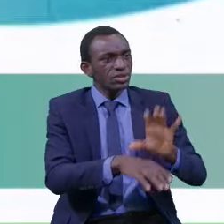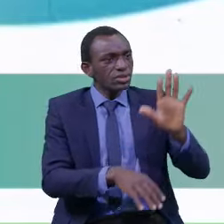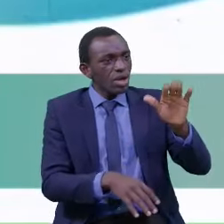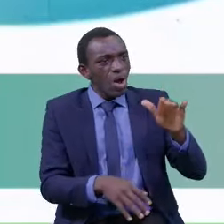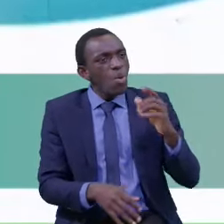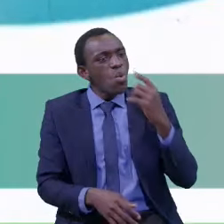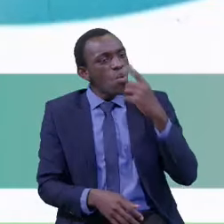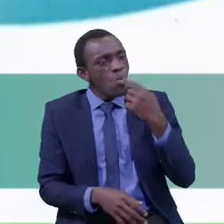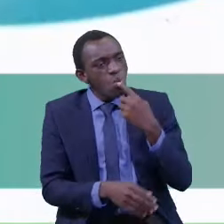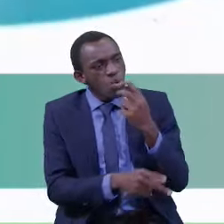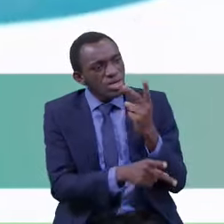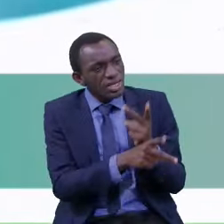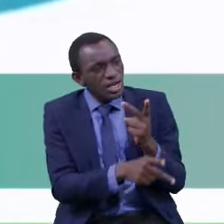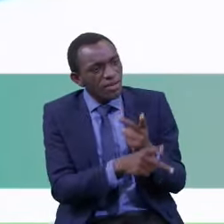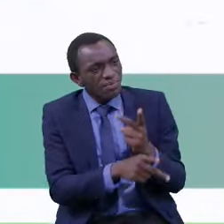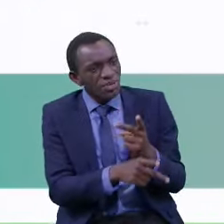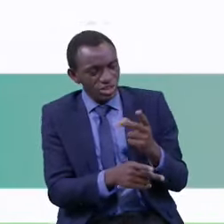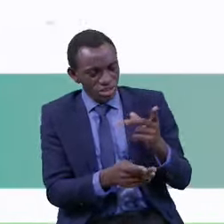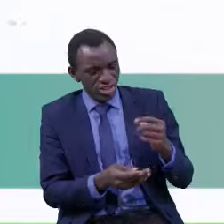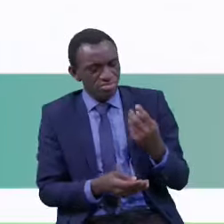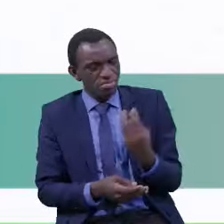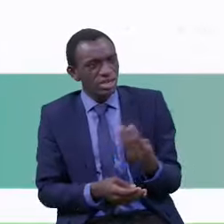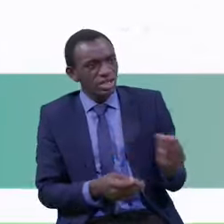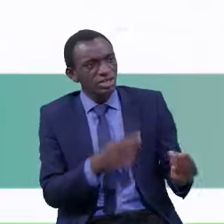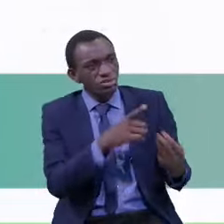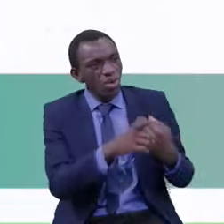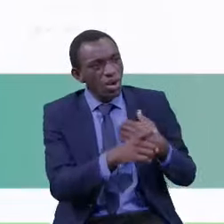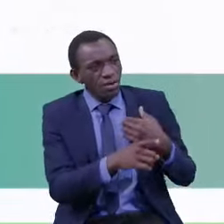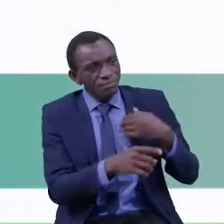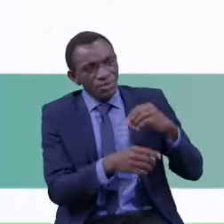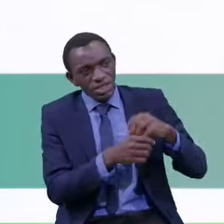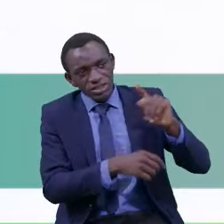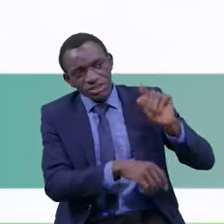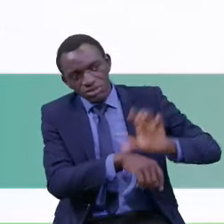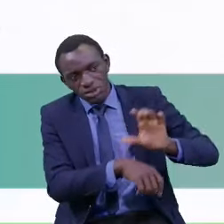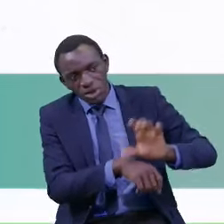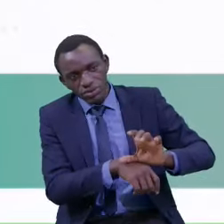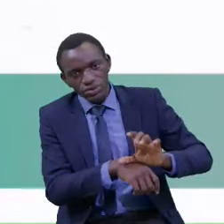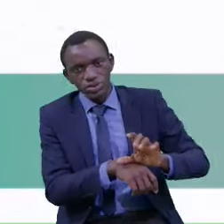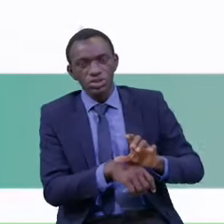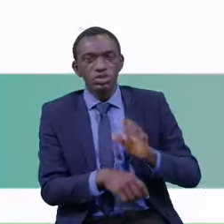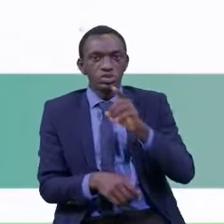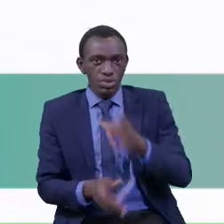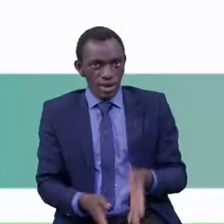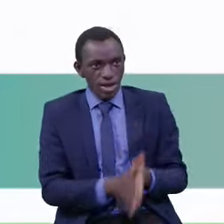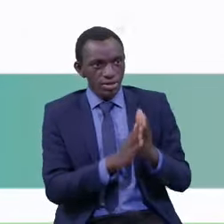of commodities you have in the denomination? Any denomination, they can take you to the store. Here